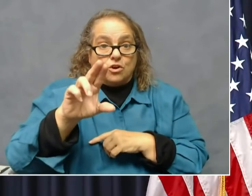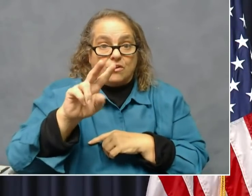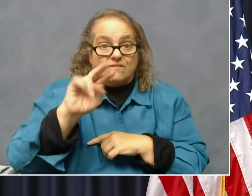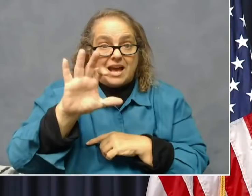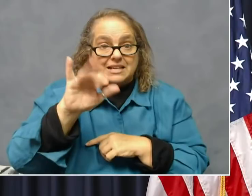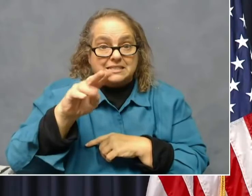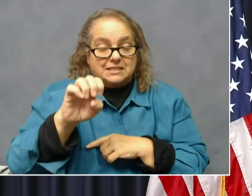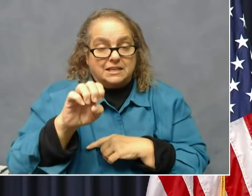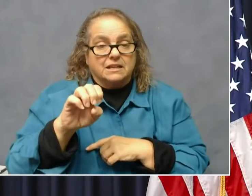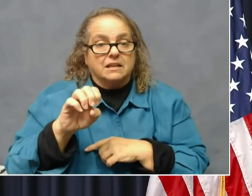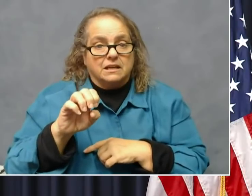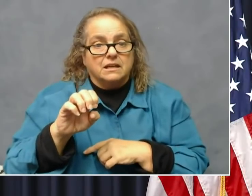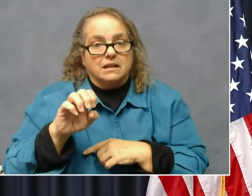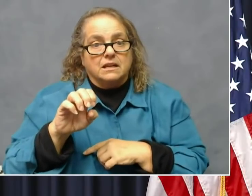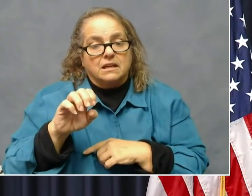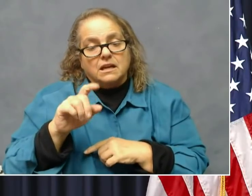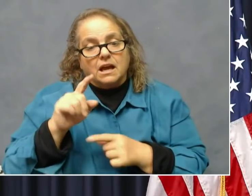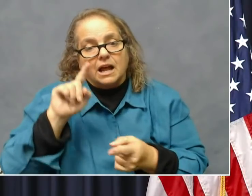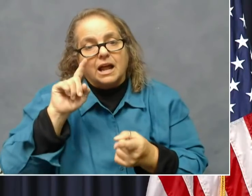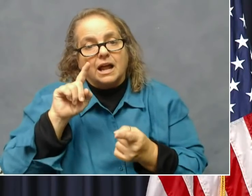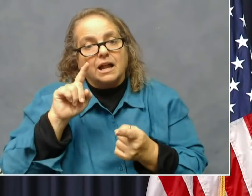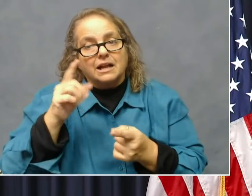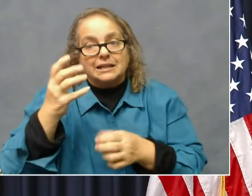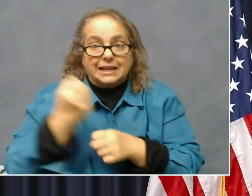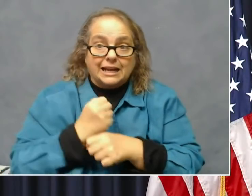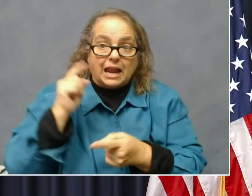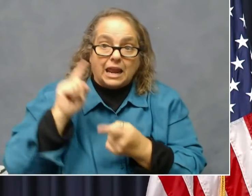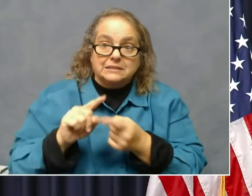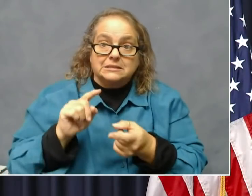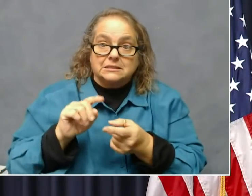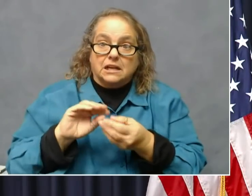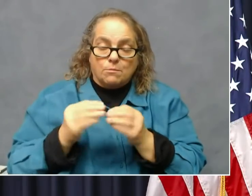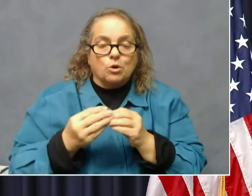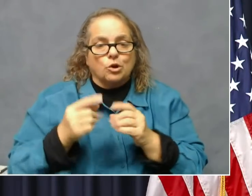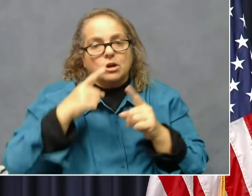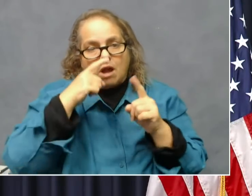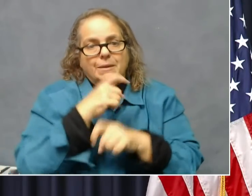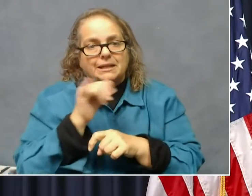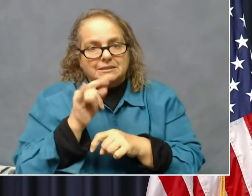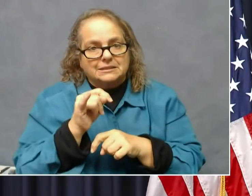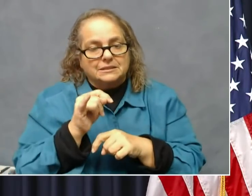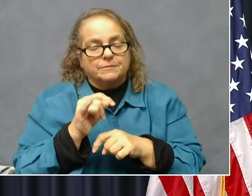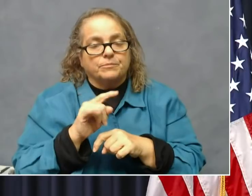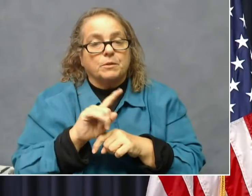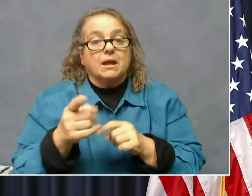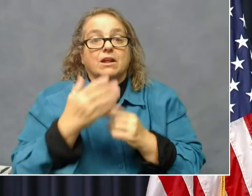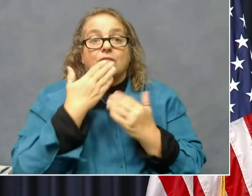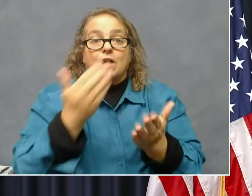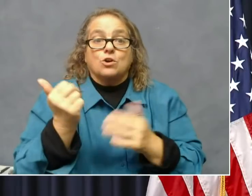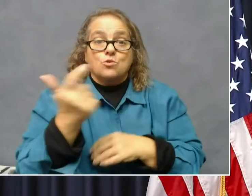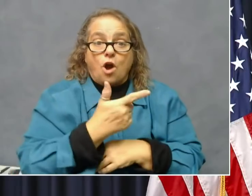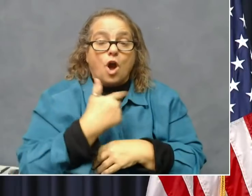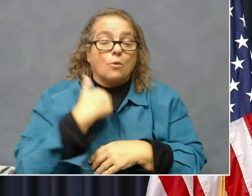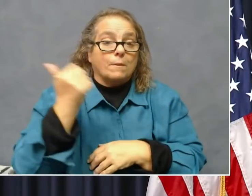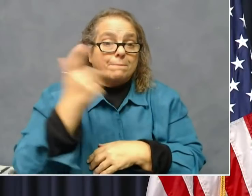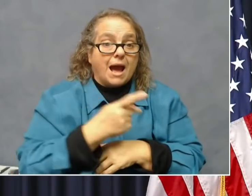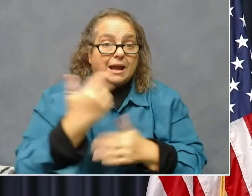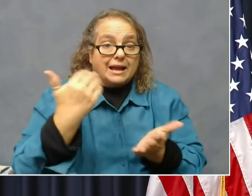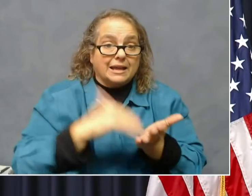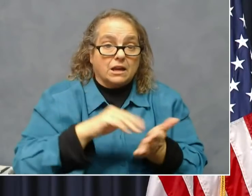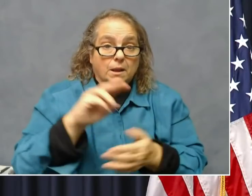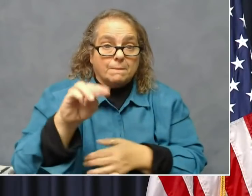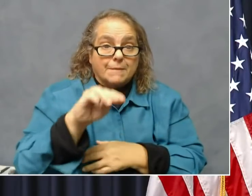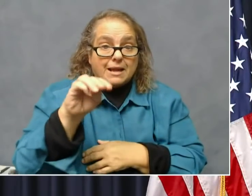to trying to get that done. All right, everybody. Thank you. We'll be back again on Monday at 4. Remember, be